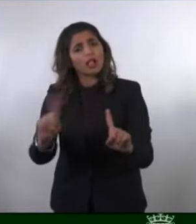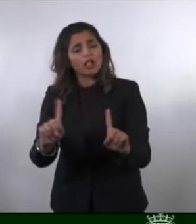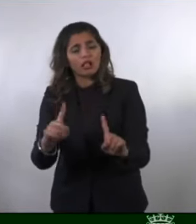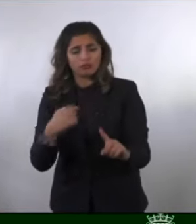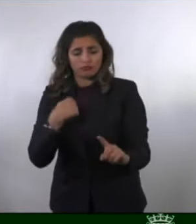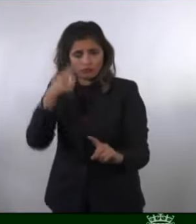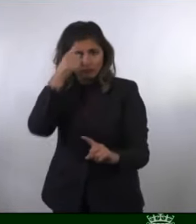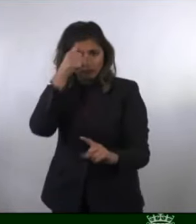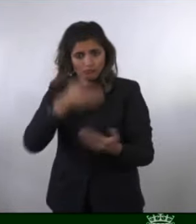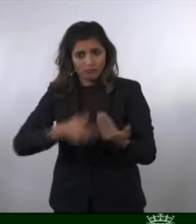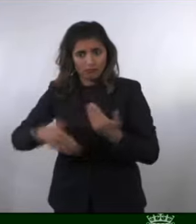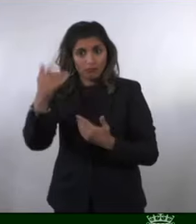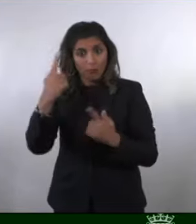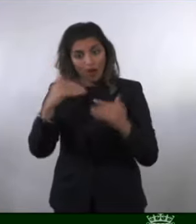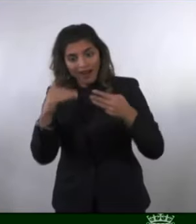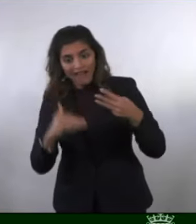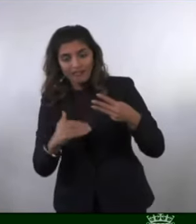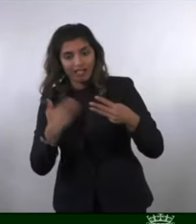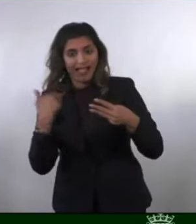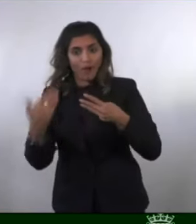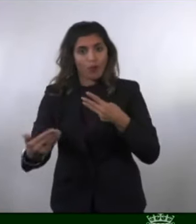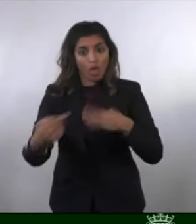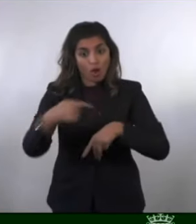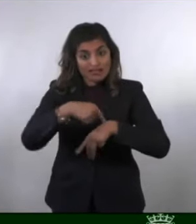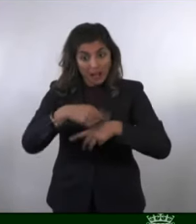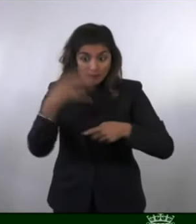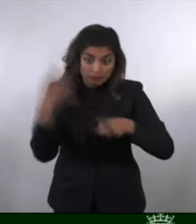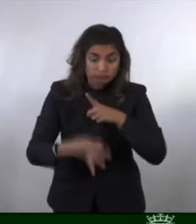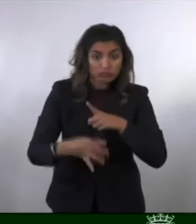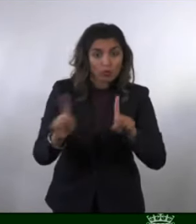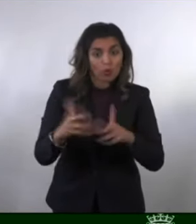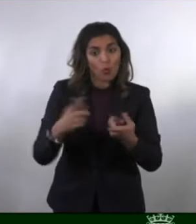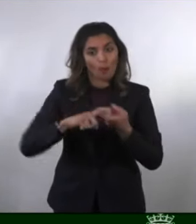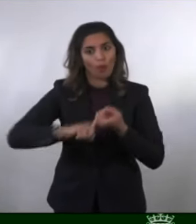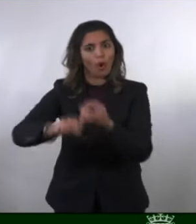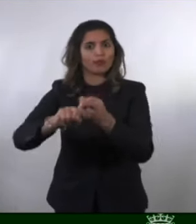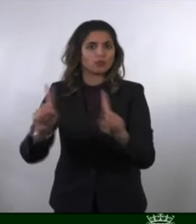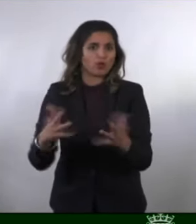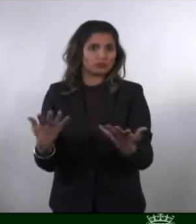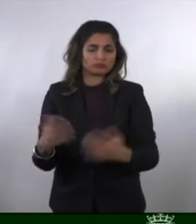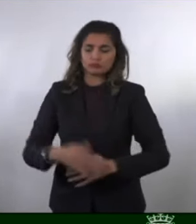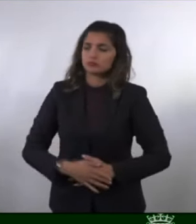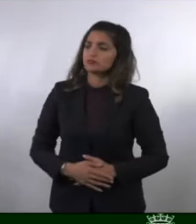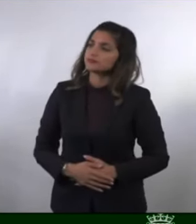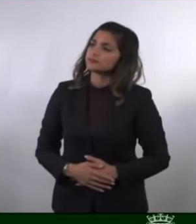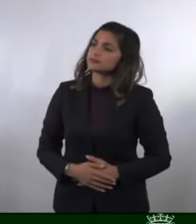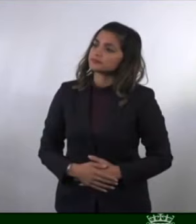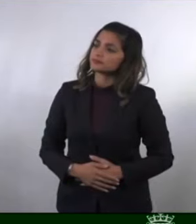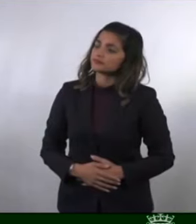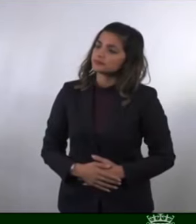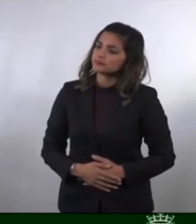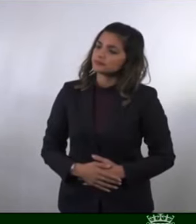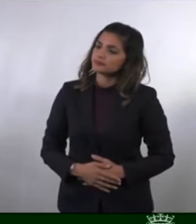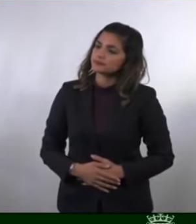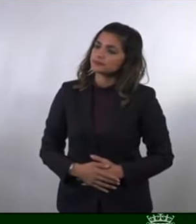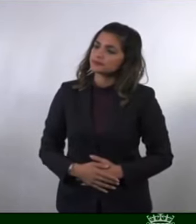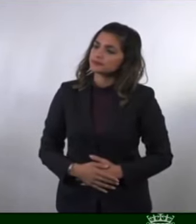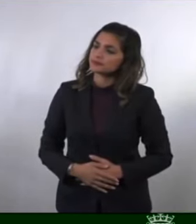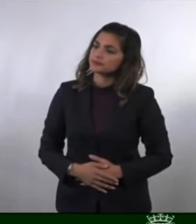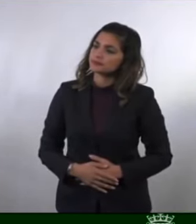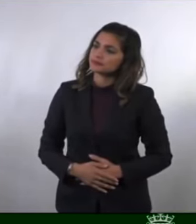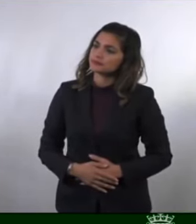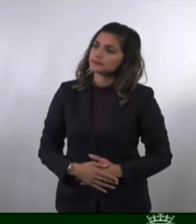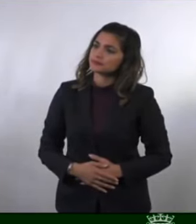objective or a permanent one? Prime Minister. Well, obviously, and I echo very